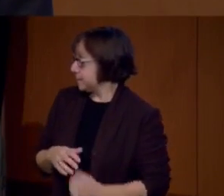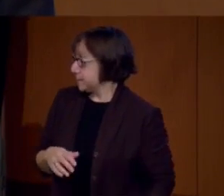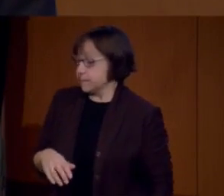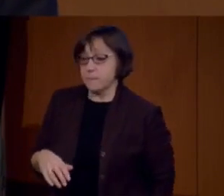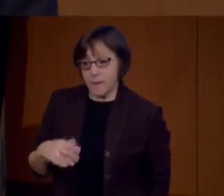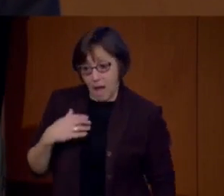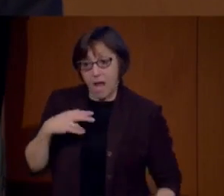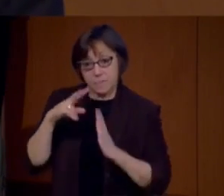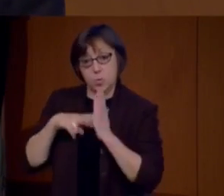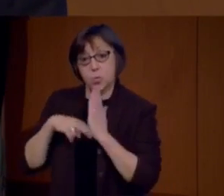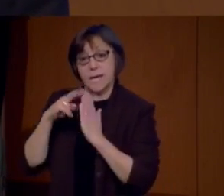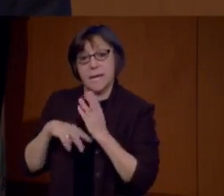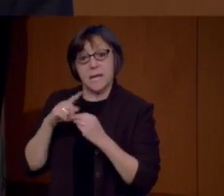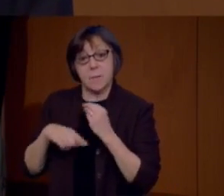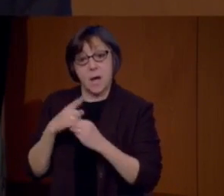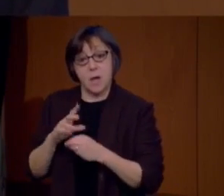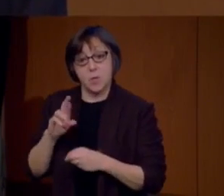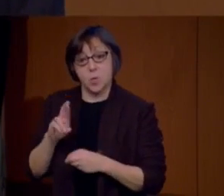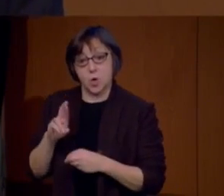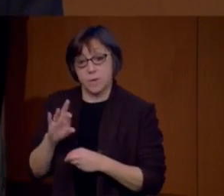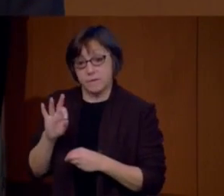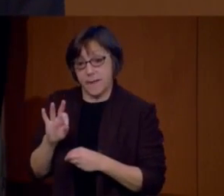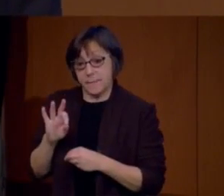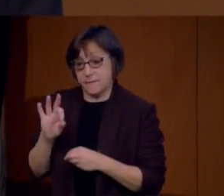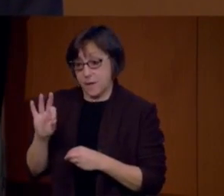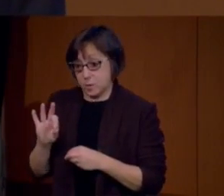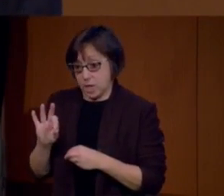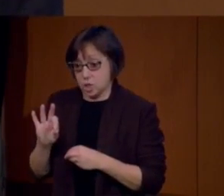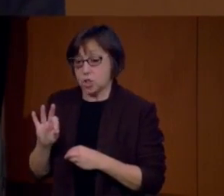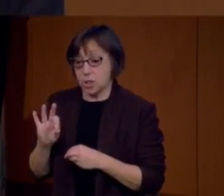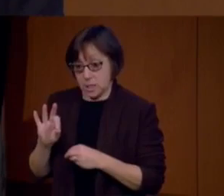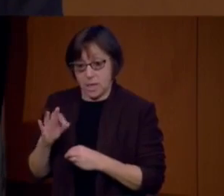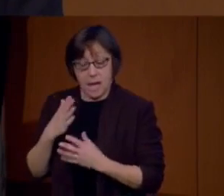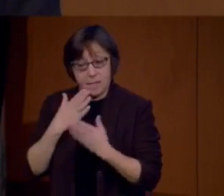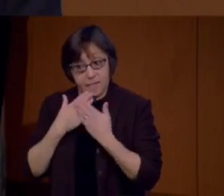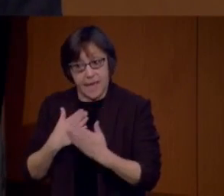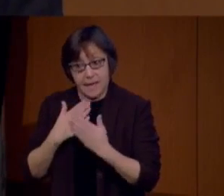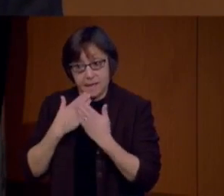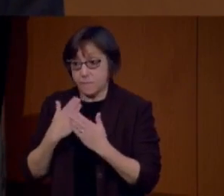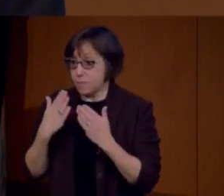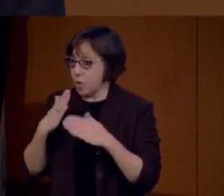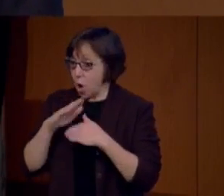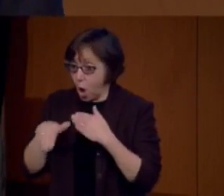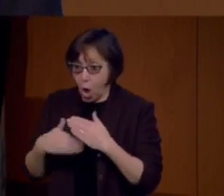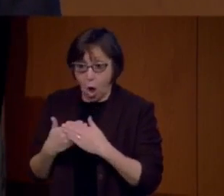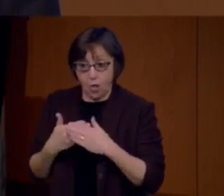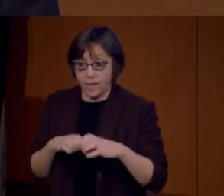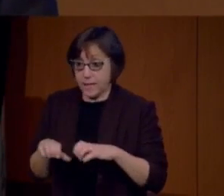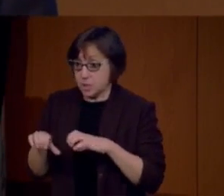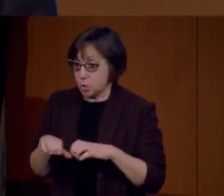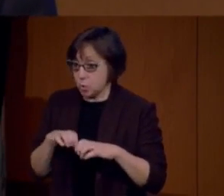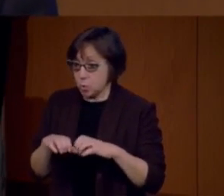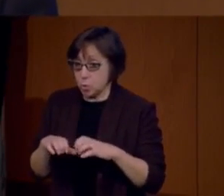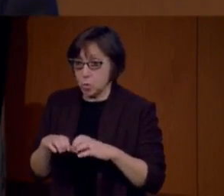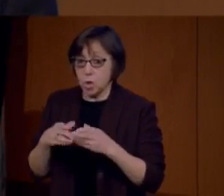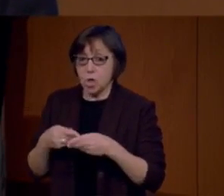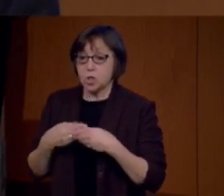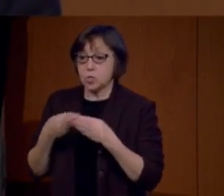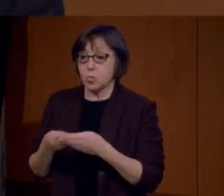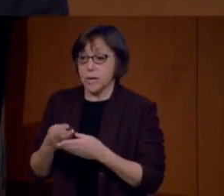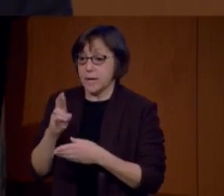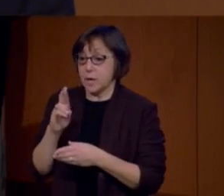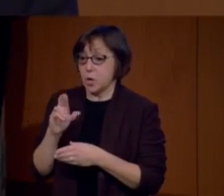on the Ruderman Family Foundation, and I thank them for all they do to bring